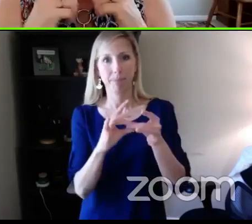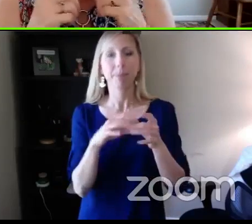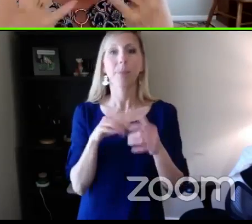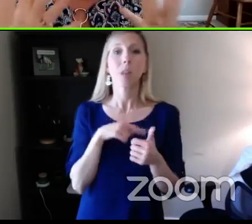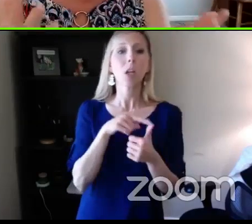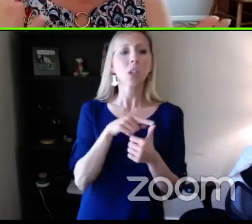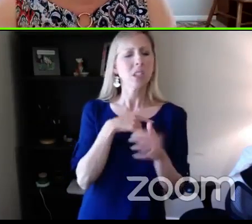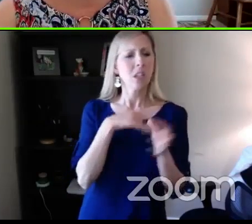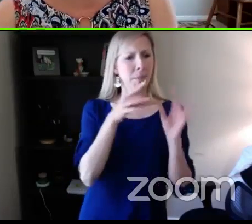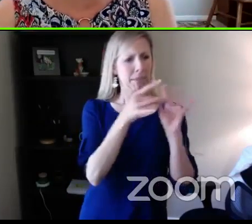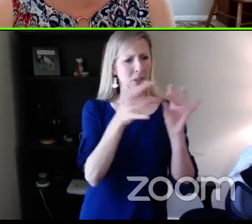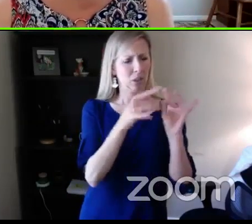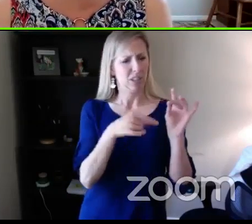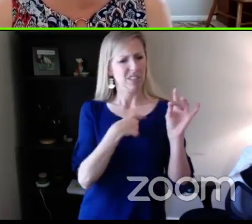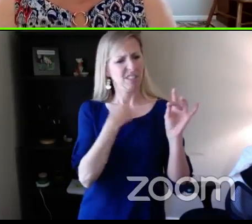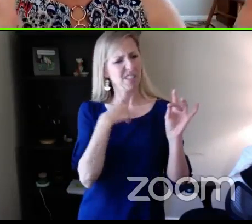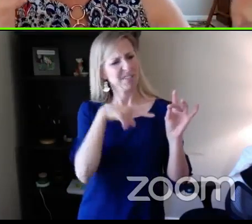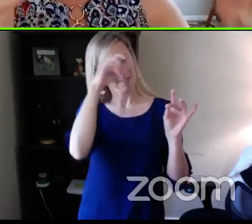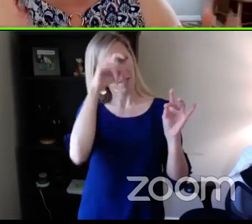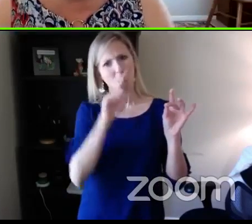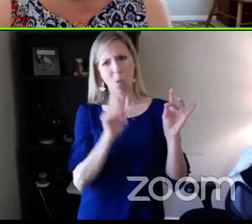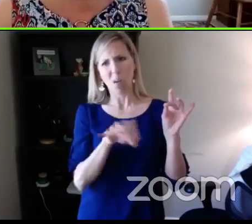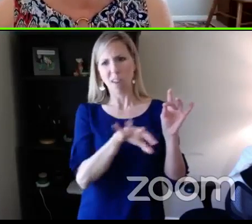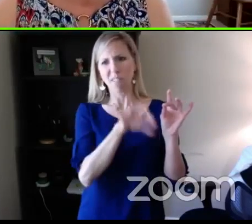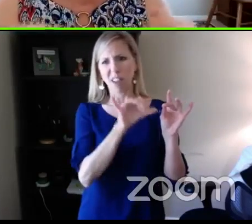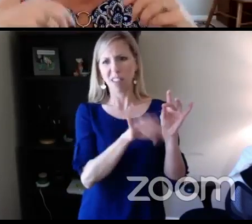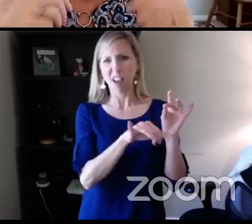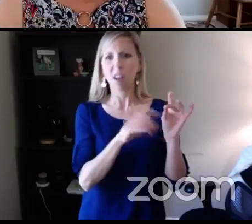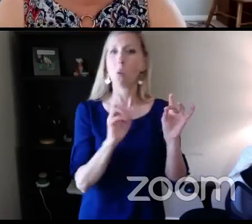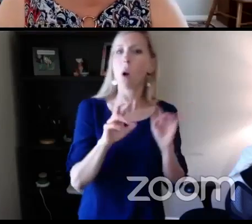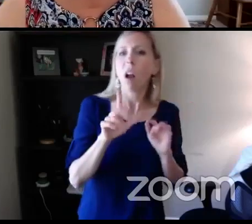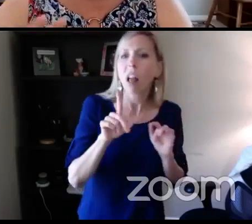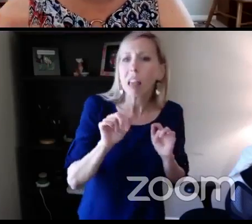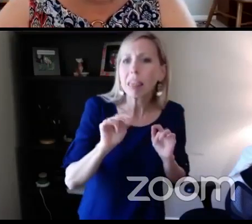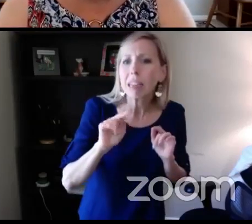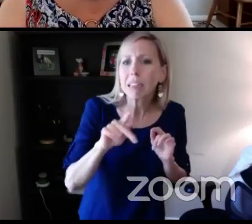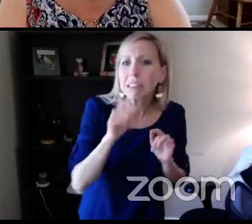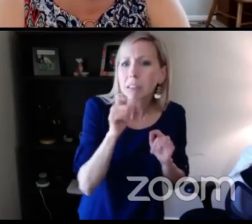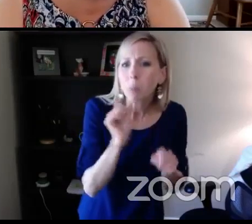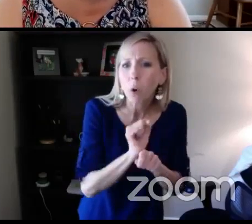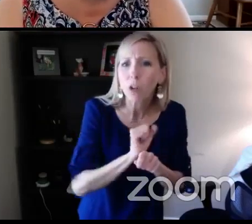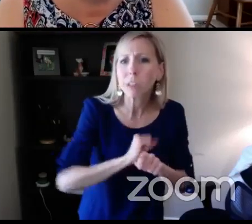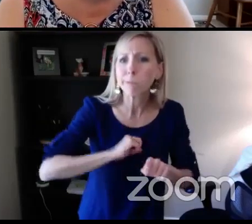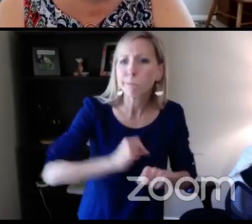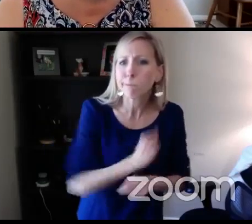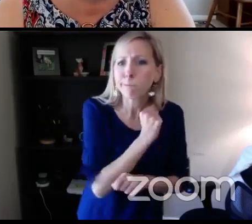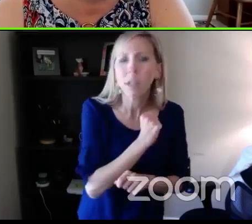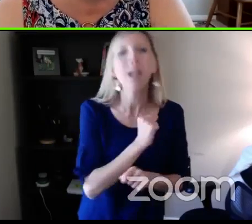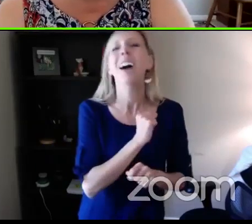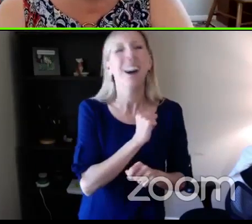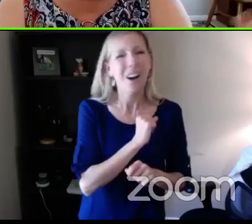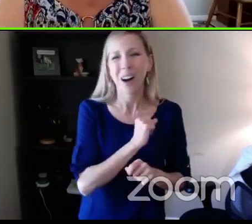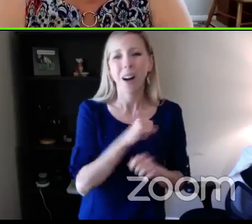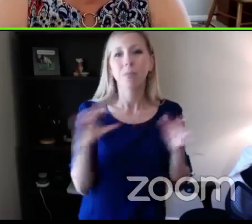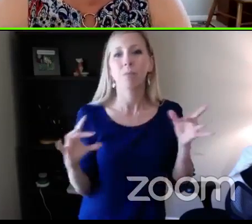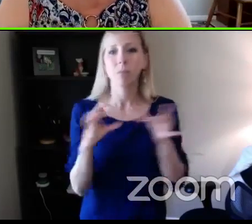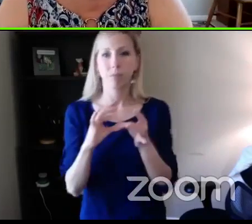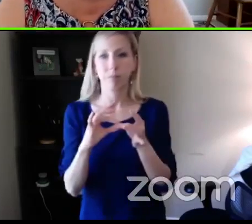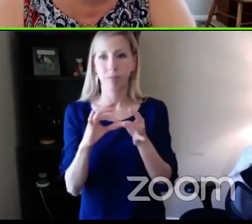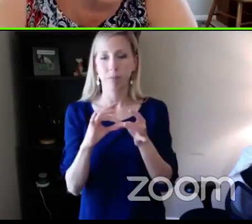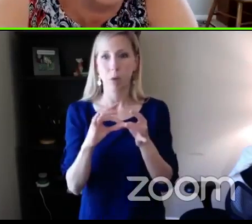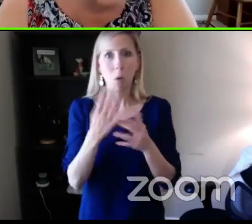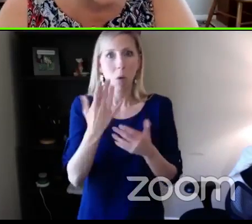and you go, gosh, where's that? I don't know. And the link doesn't work. Make a point of making everything very accessible, because why